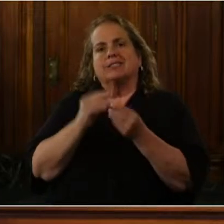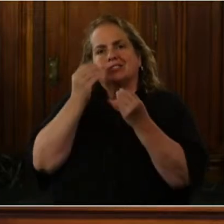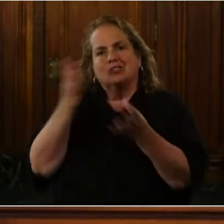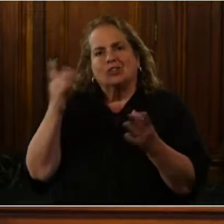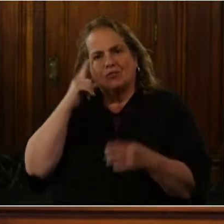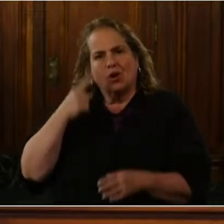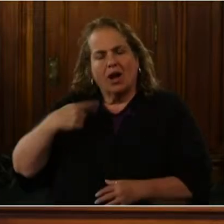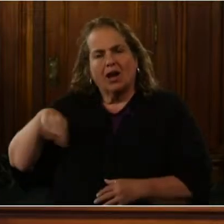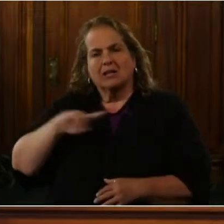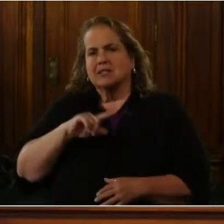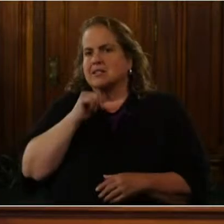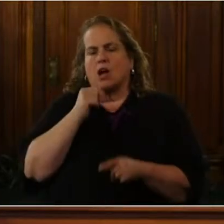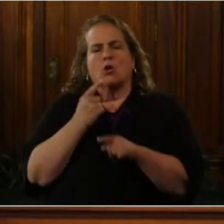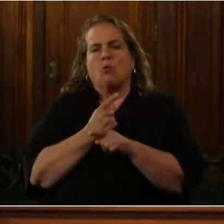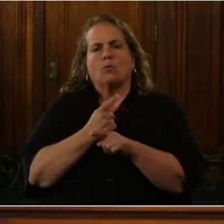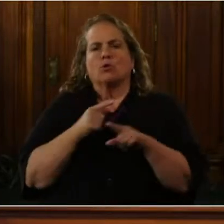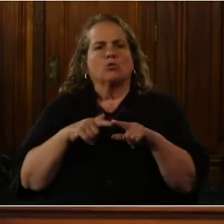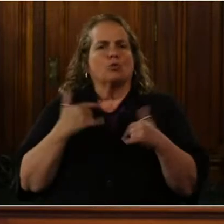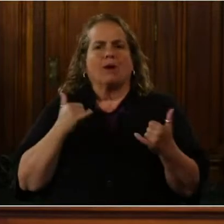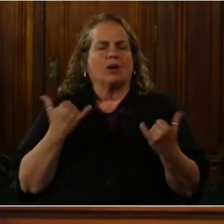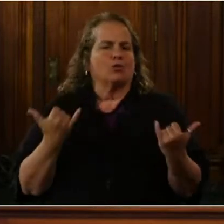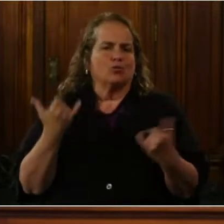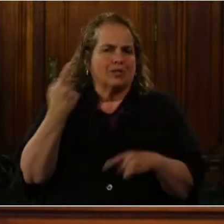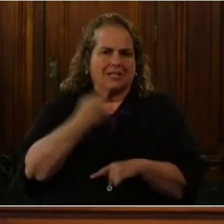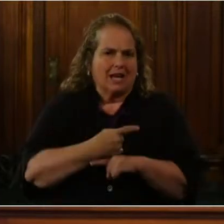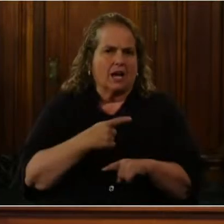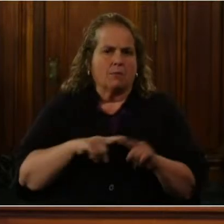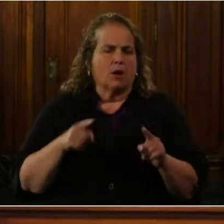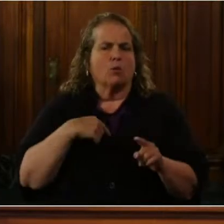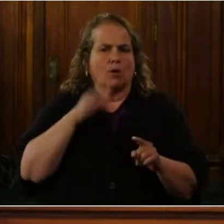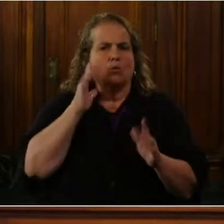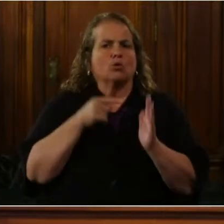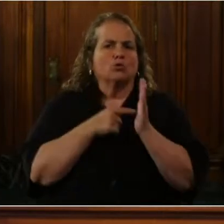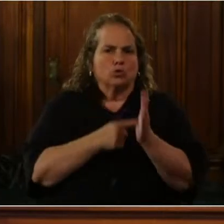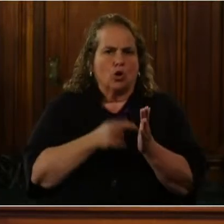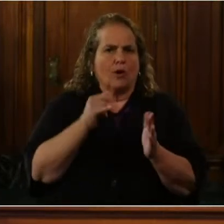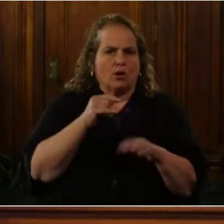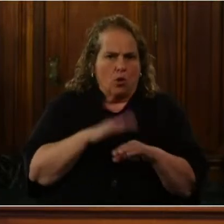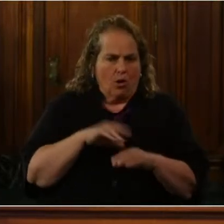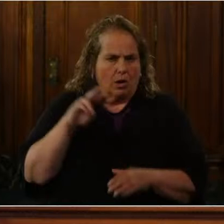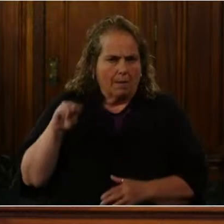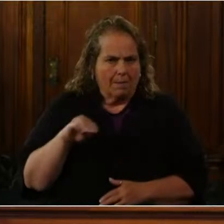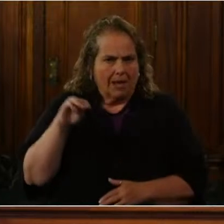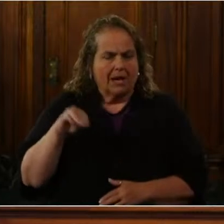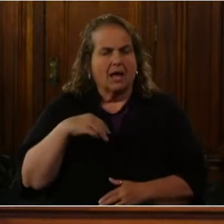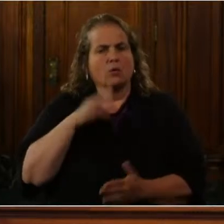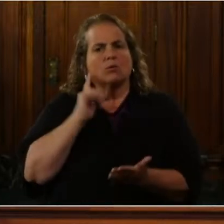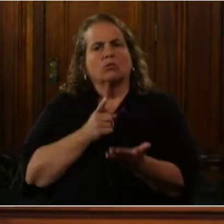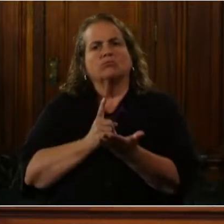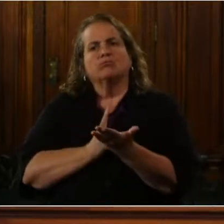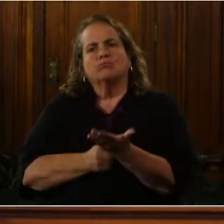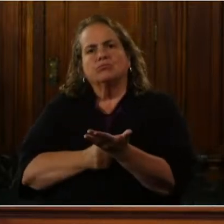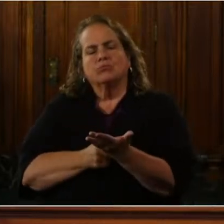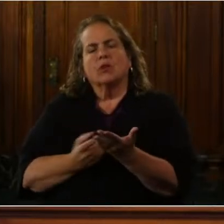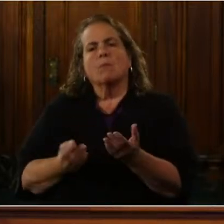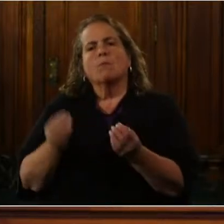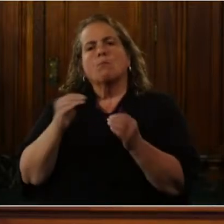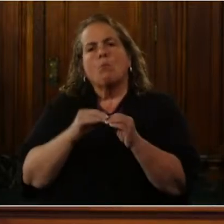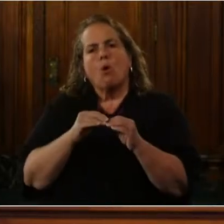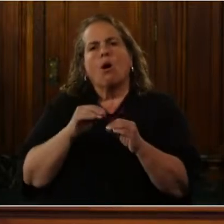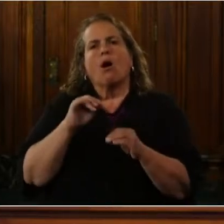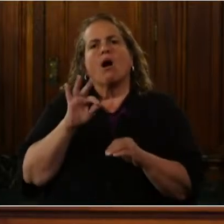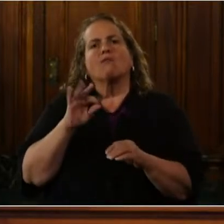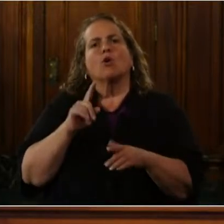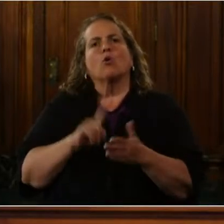not appropriate to play today, but we'll show that on Monday, and we'll talk through a little bit more